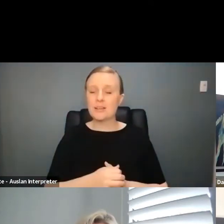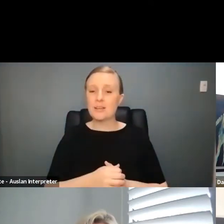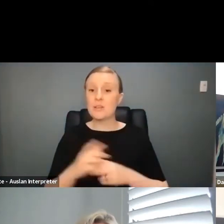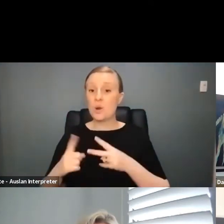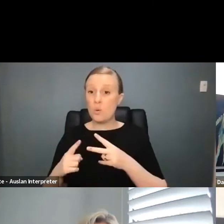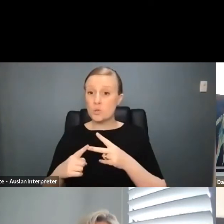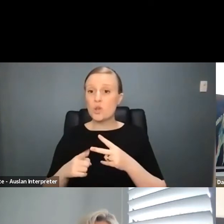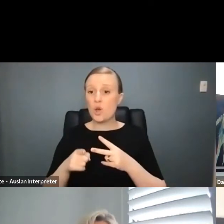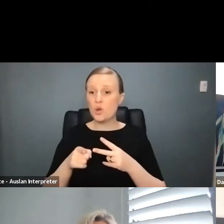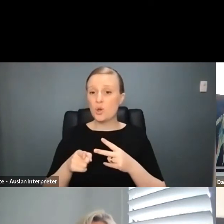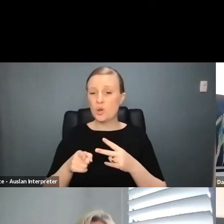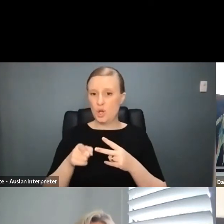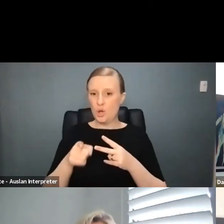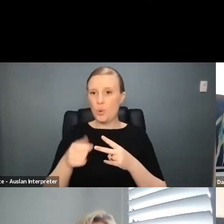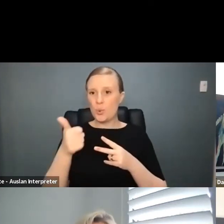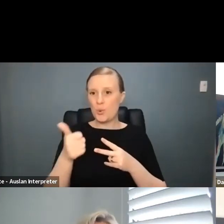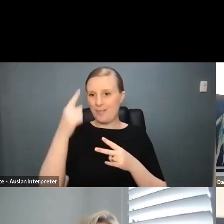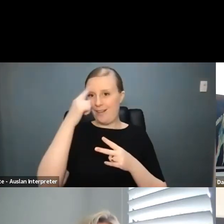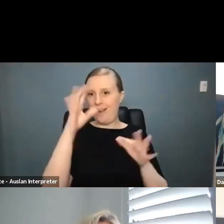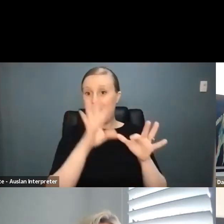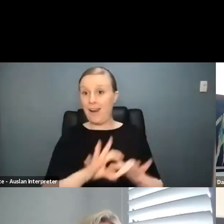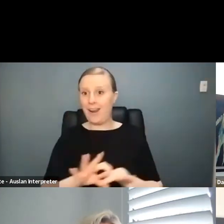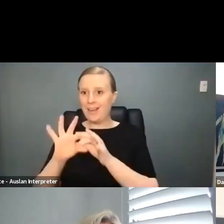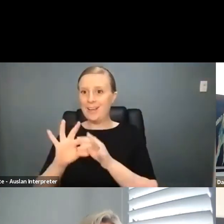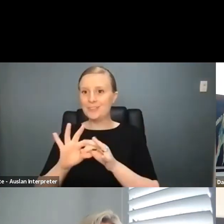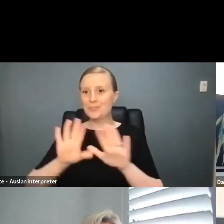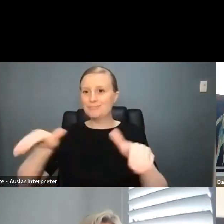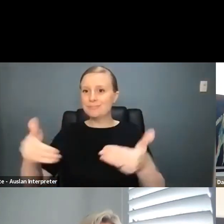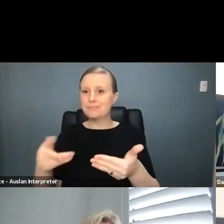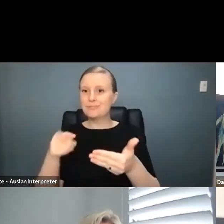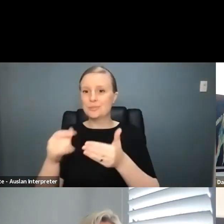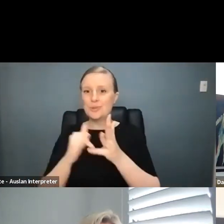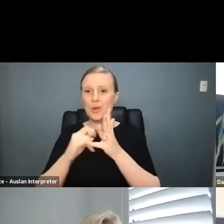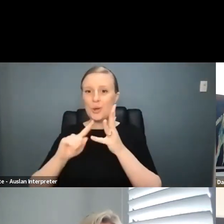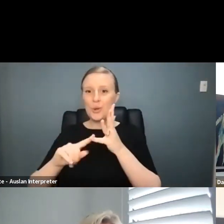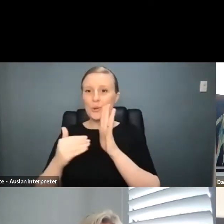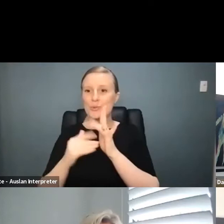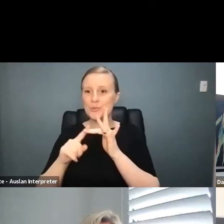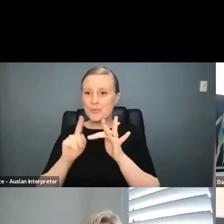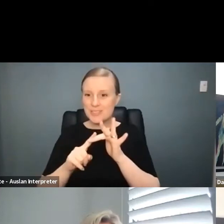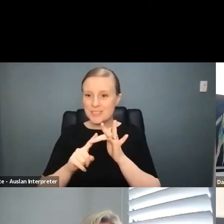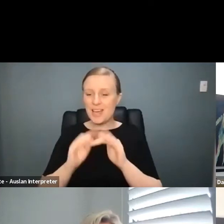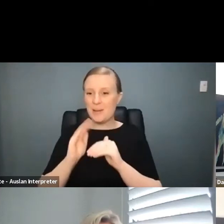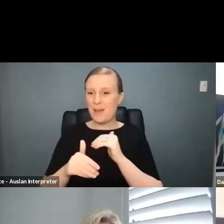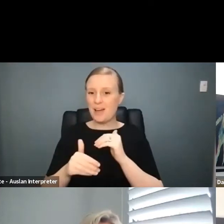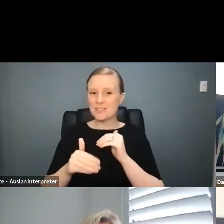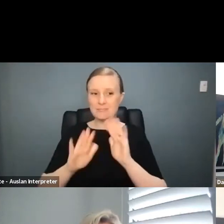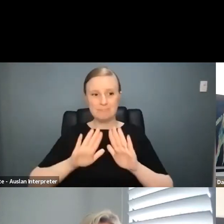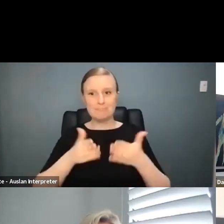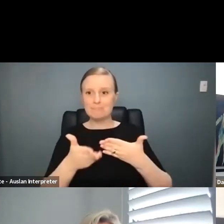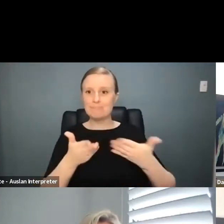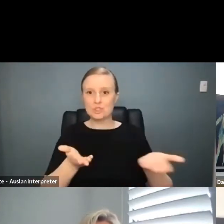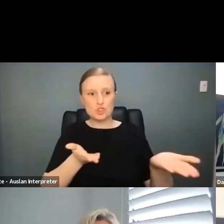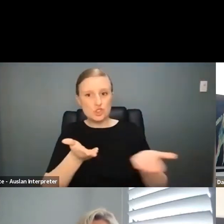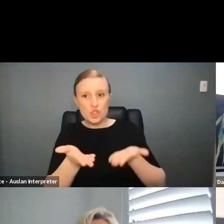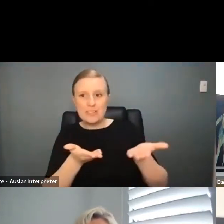really good segue that goes directly to Susie now, which is about service delivery impacts, really. And so Susie, I'm